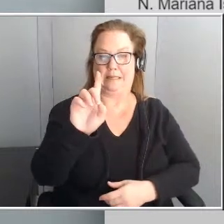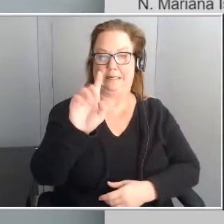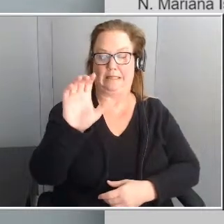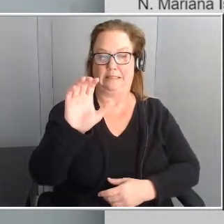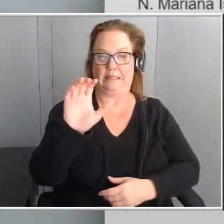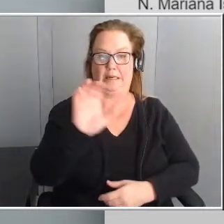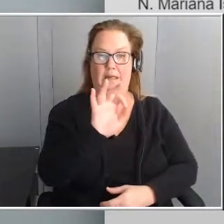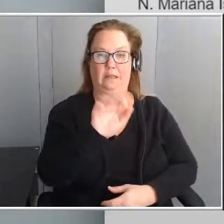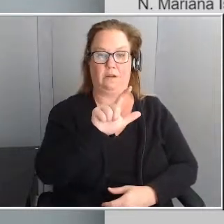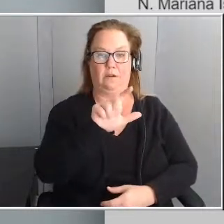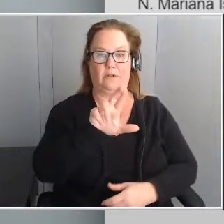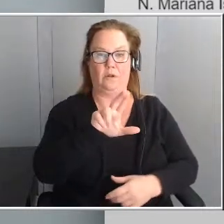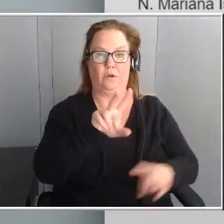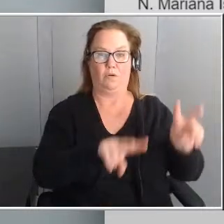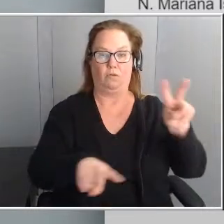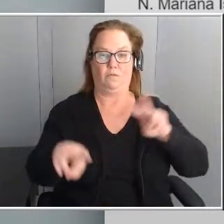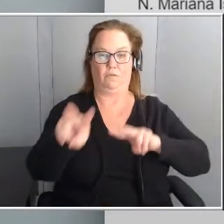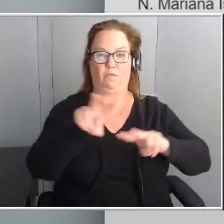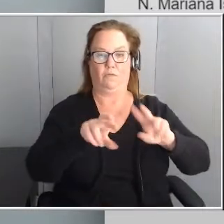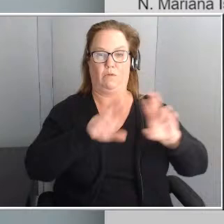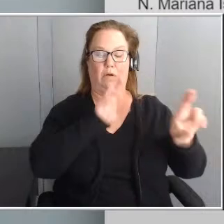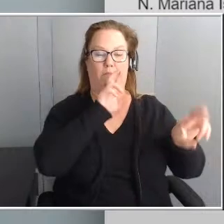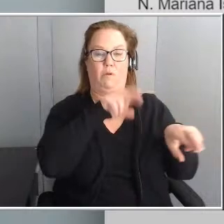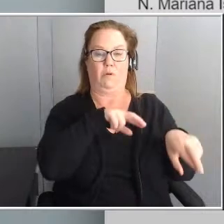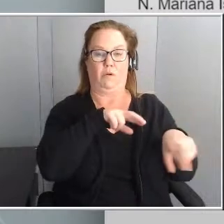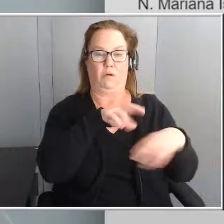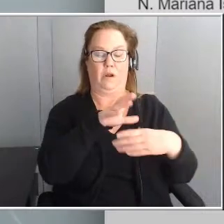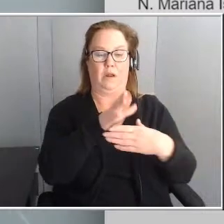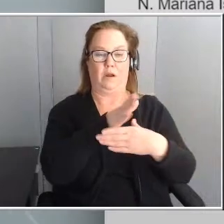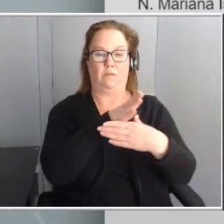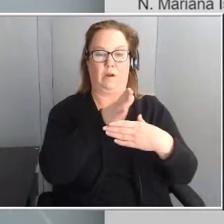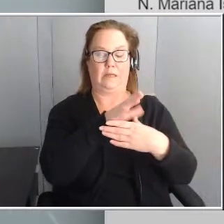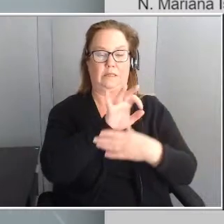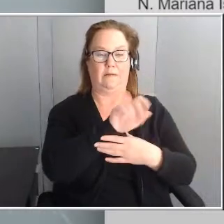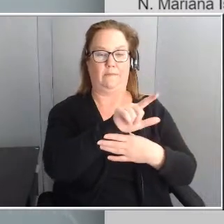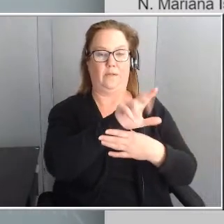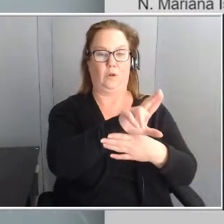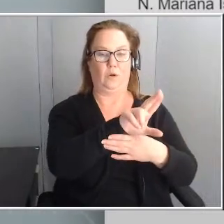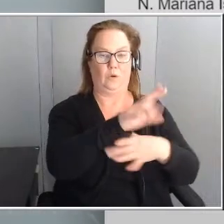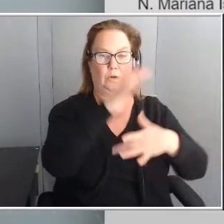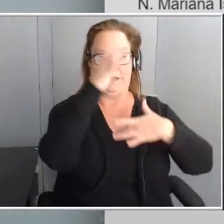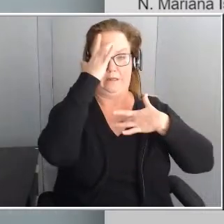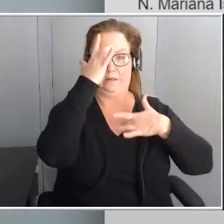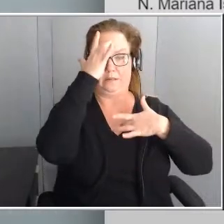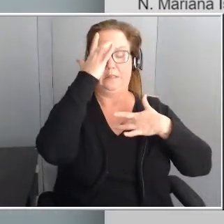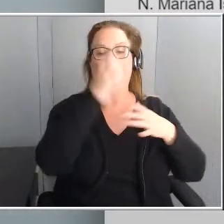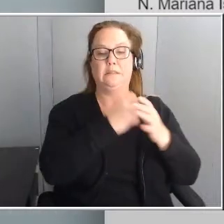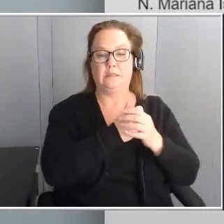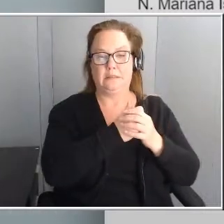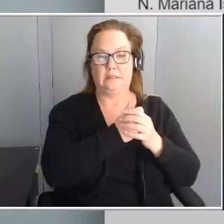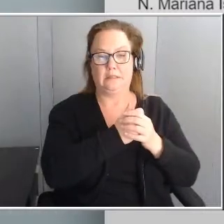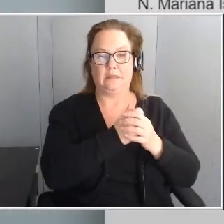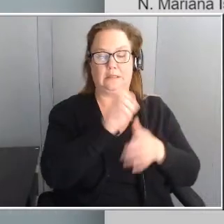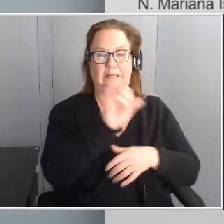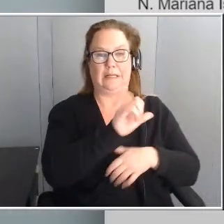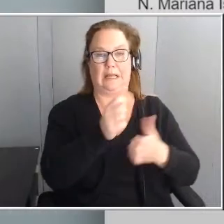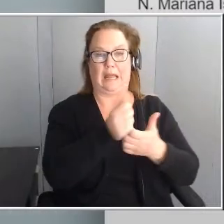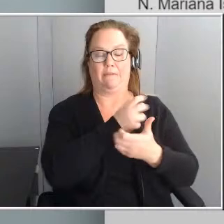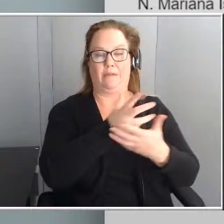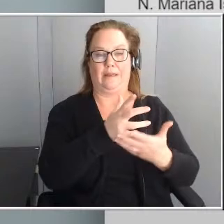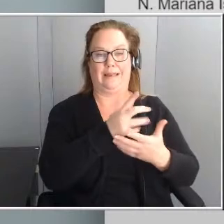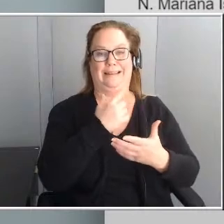View Report. And what it does is it ranks influenza-like illness, because kind of like everything tastes like